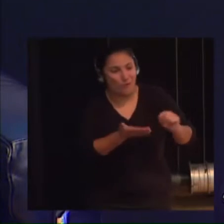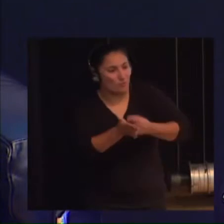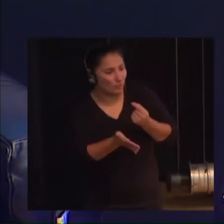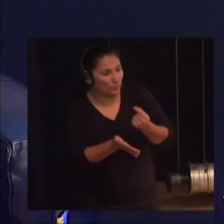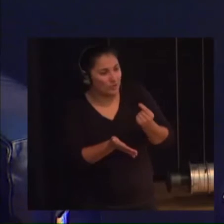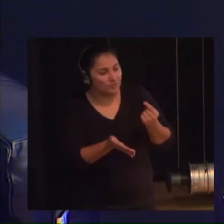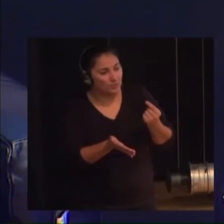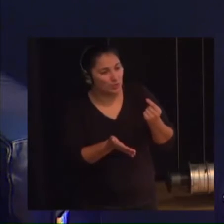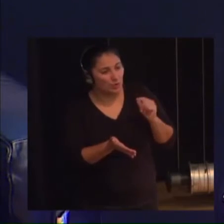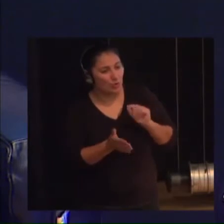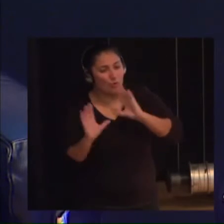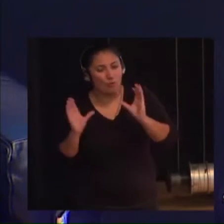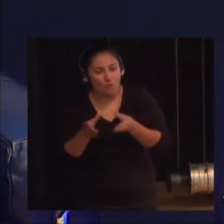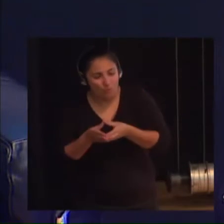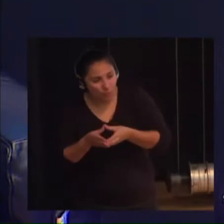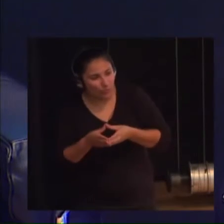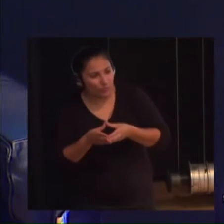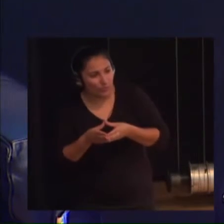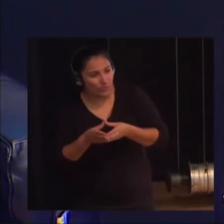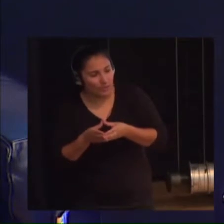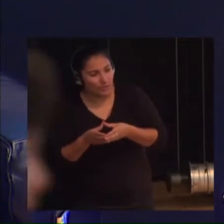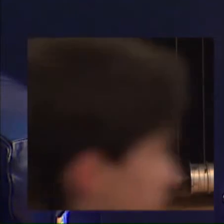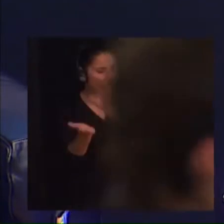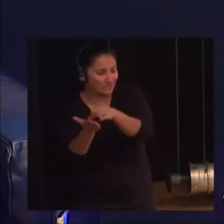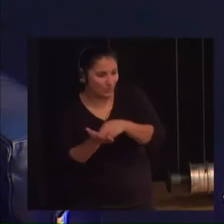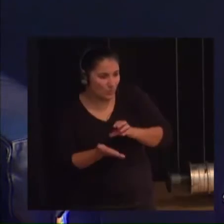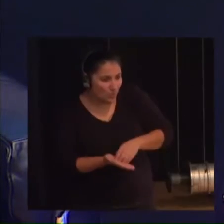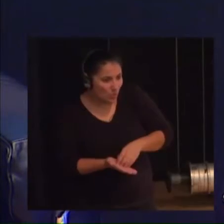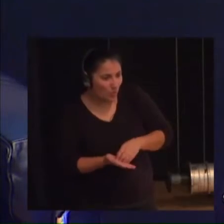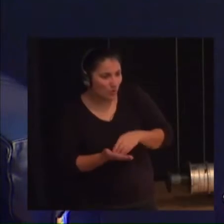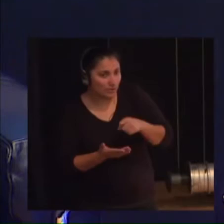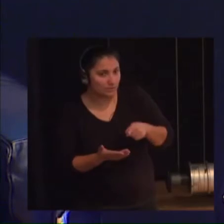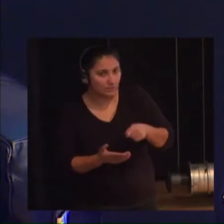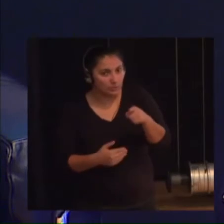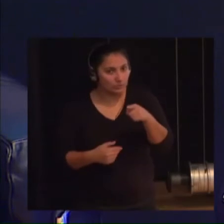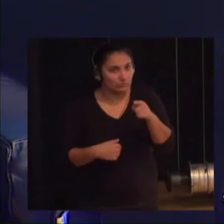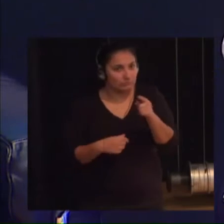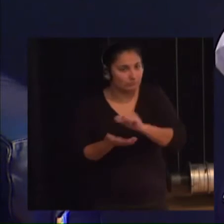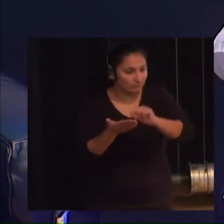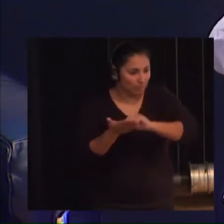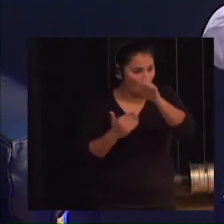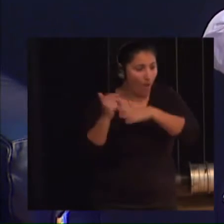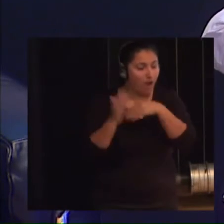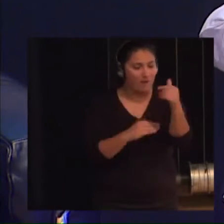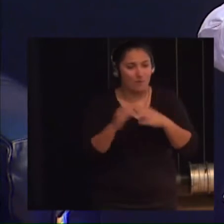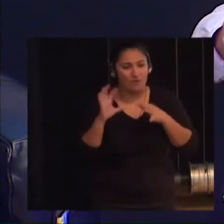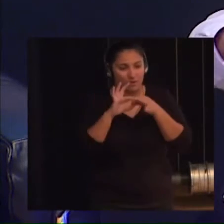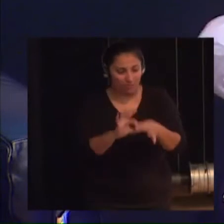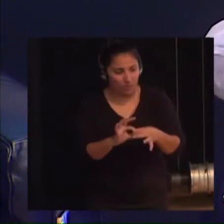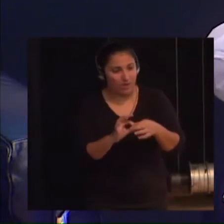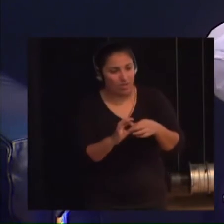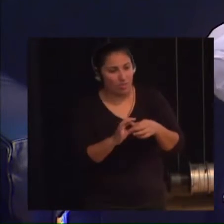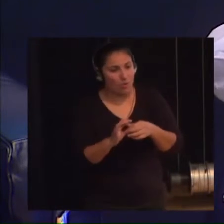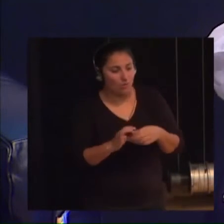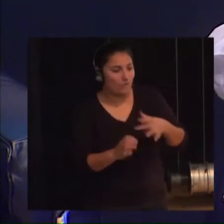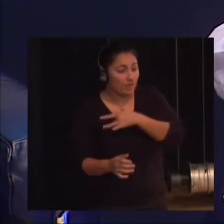for foundation media. But to do that, one would have to trust that media organisation, its performance may vary over time. Absolutely. But this relates